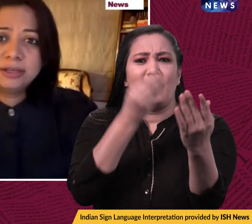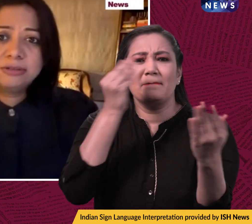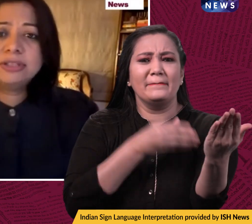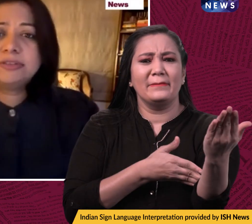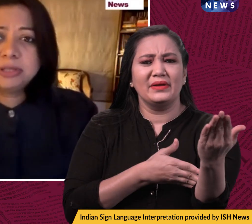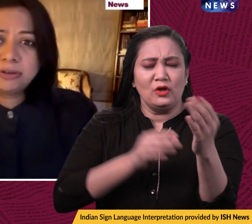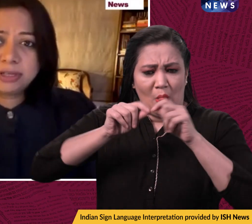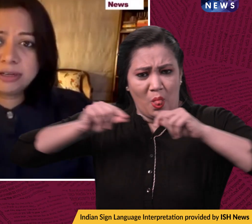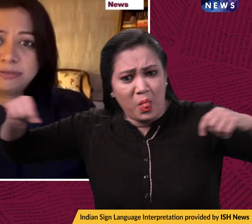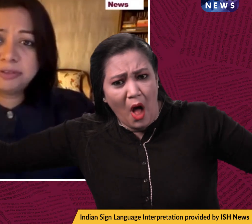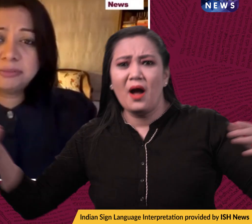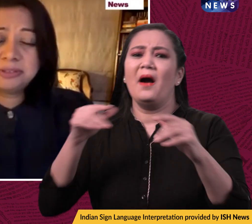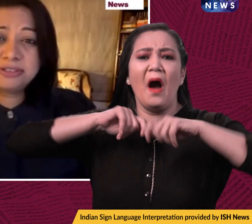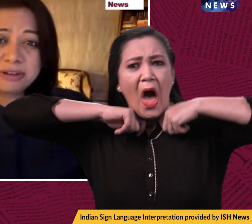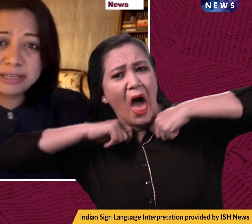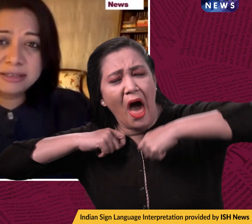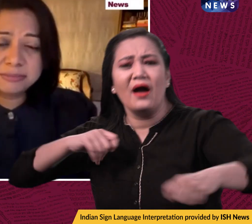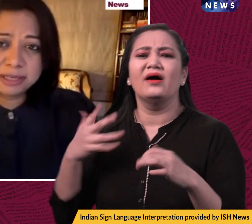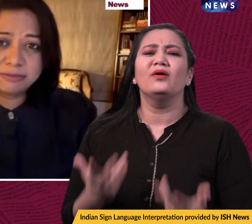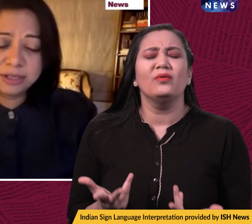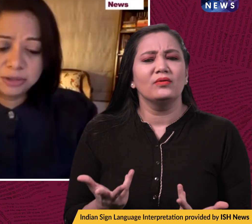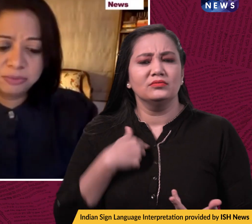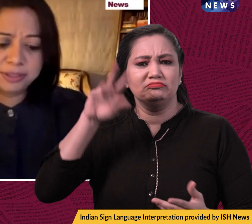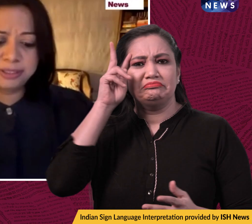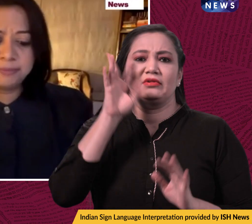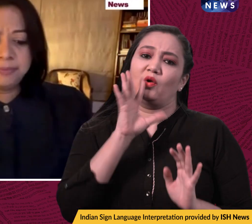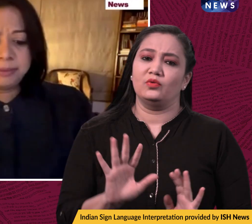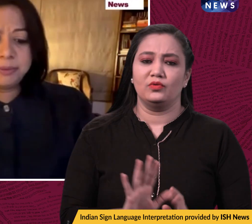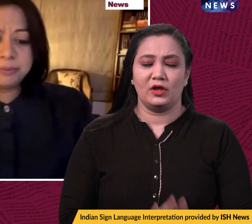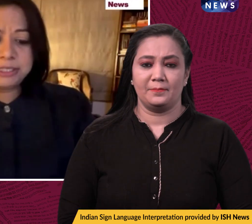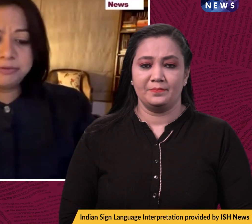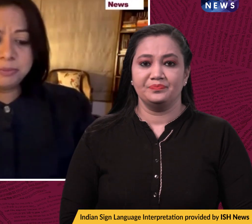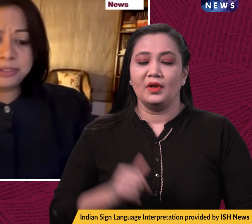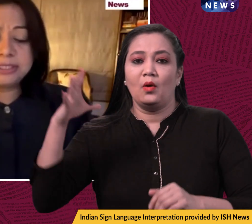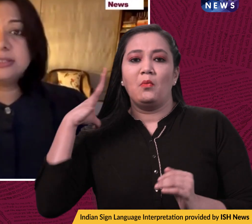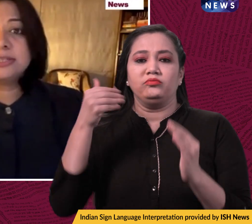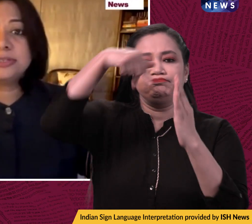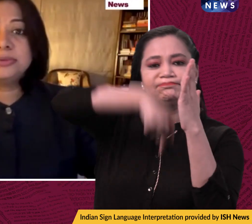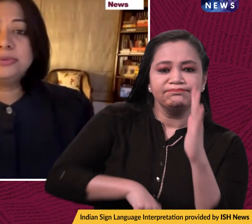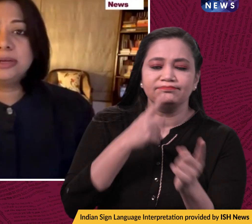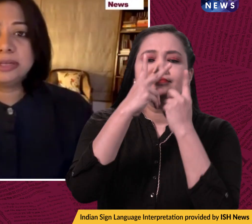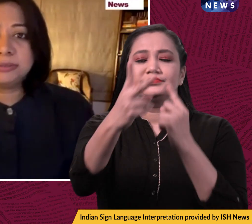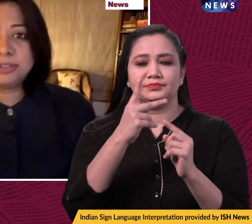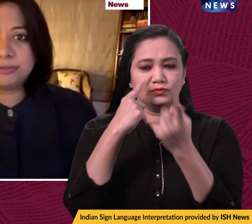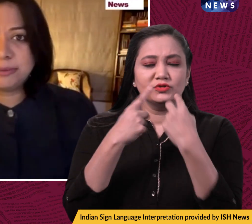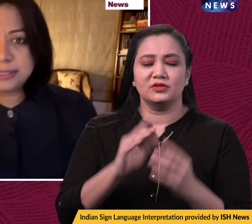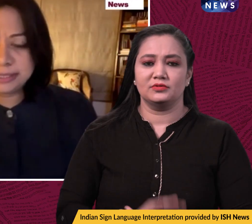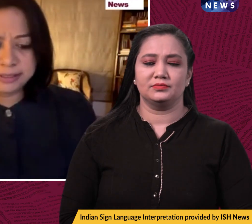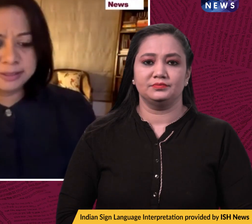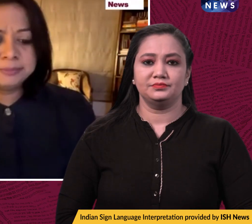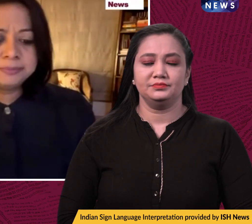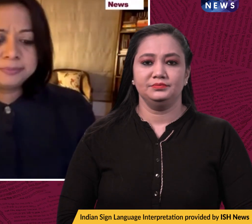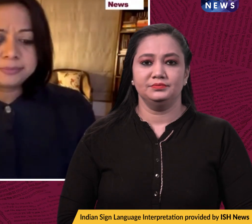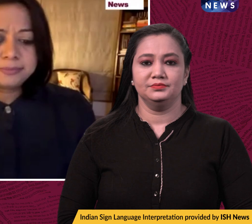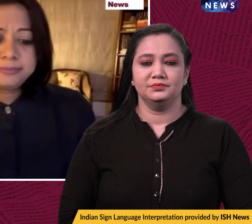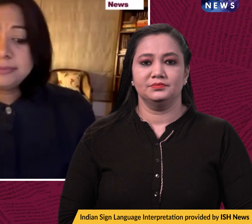jacket couldn't have been long enough for him to strangle himself with it. But we're waiting for more details to emerge from this